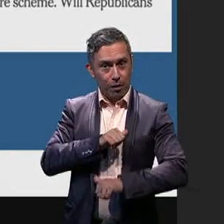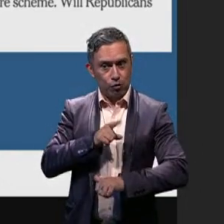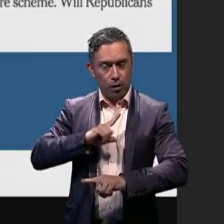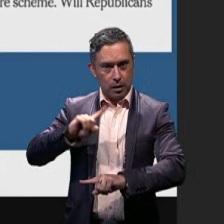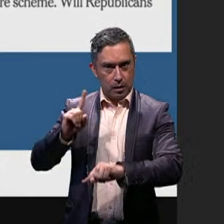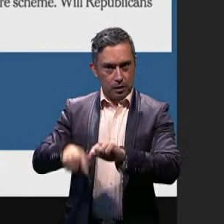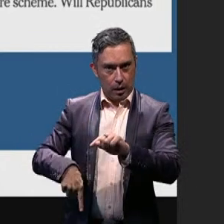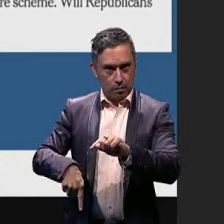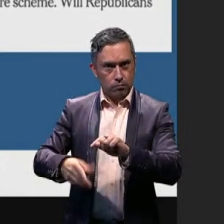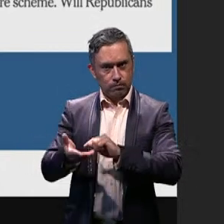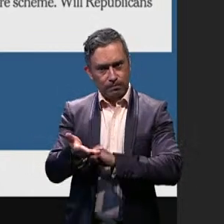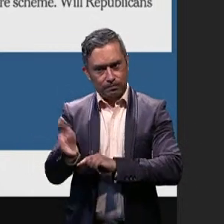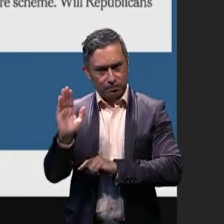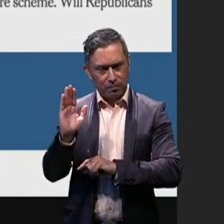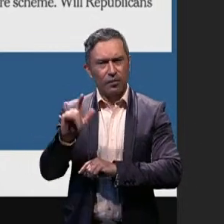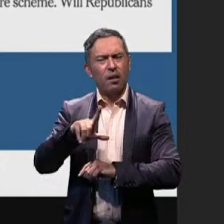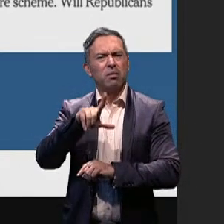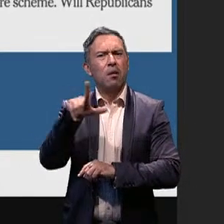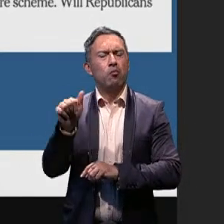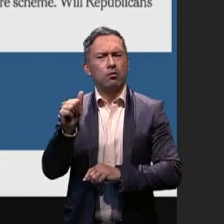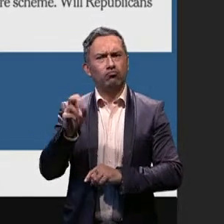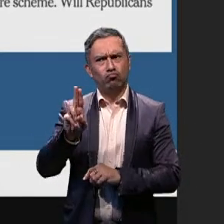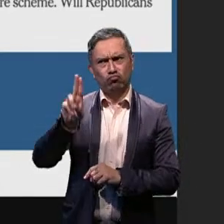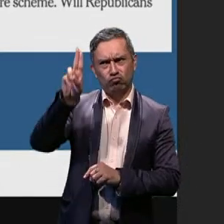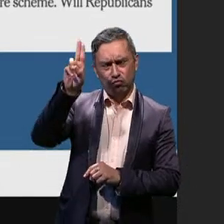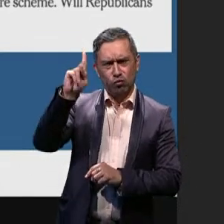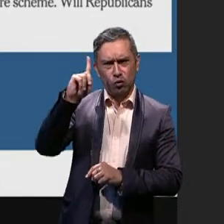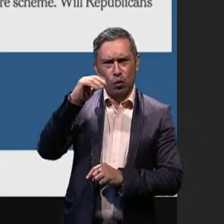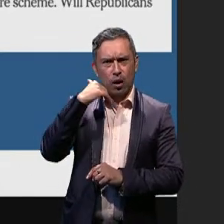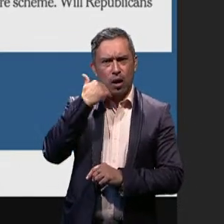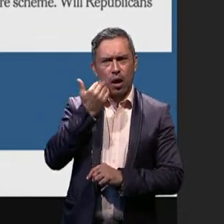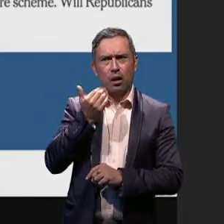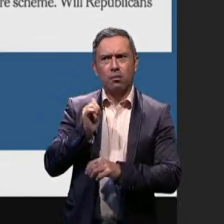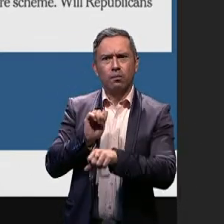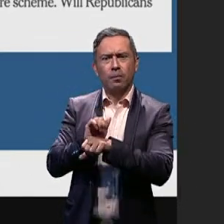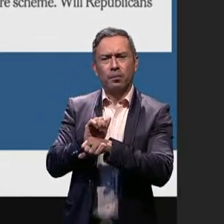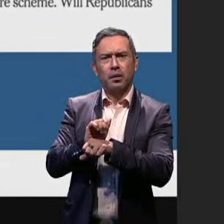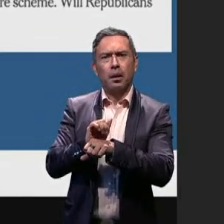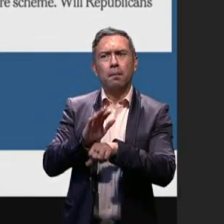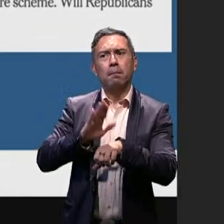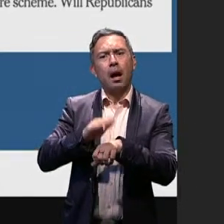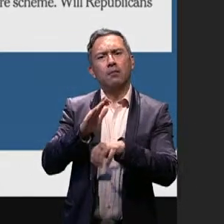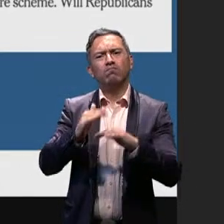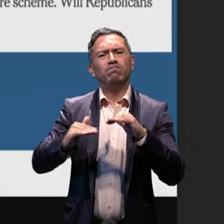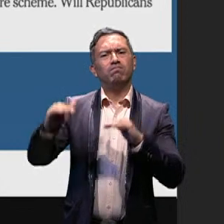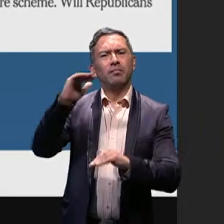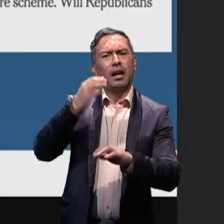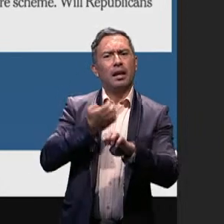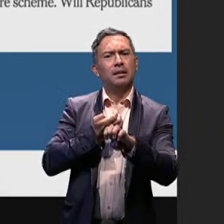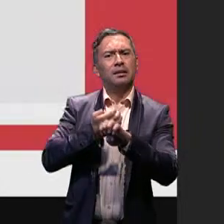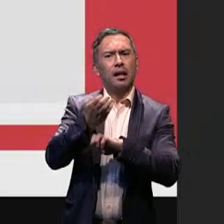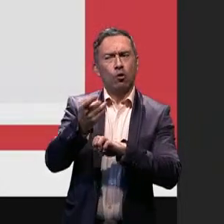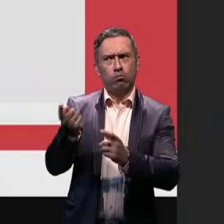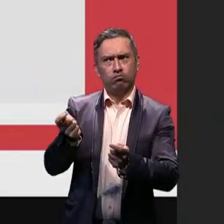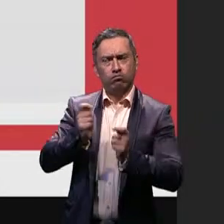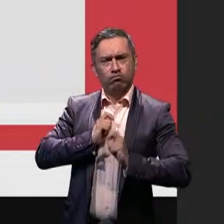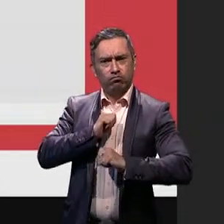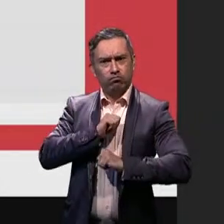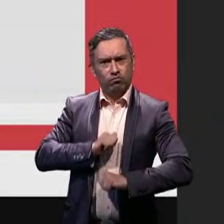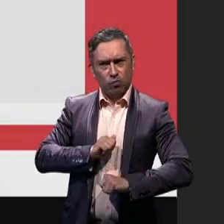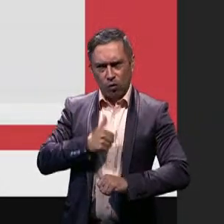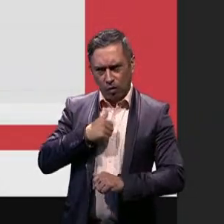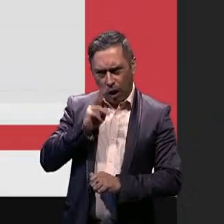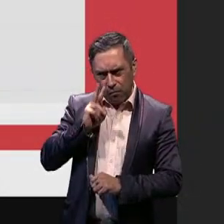being held accountable, they're being emboldened, and that's incredibly problematic. So sadly, I don't